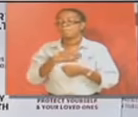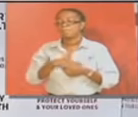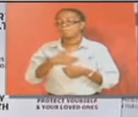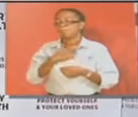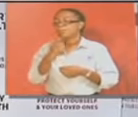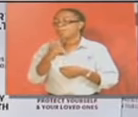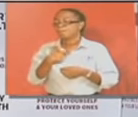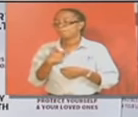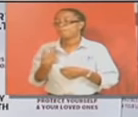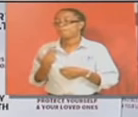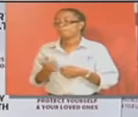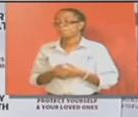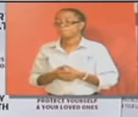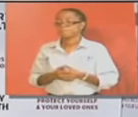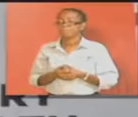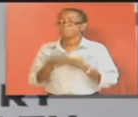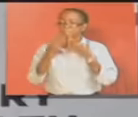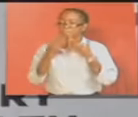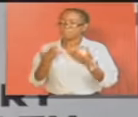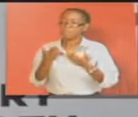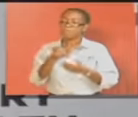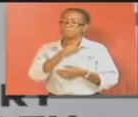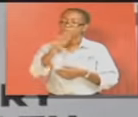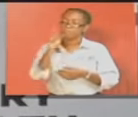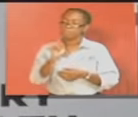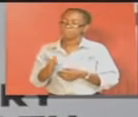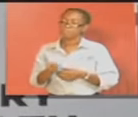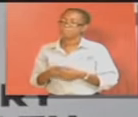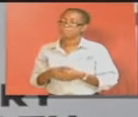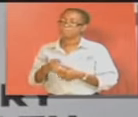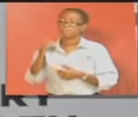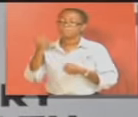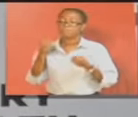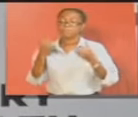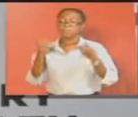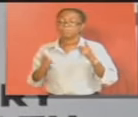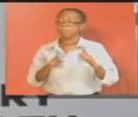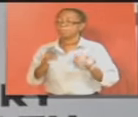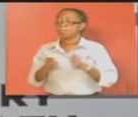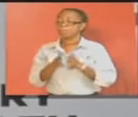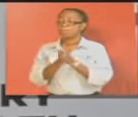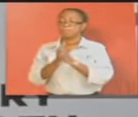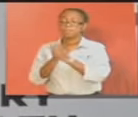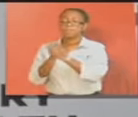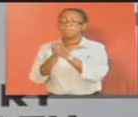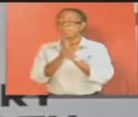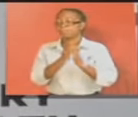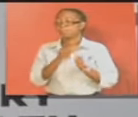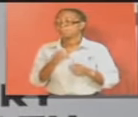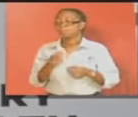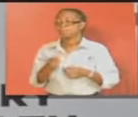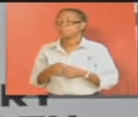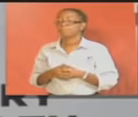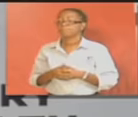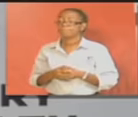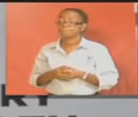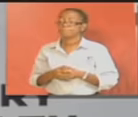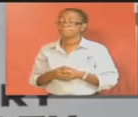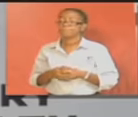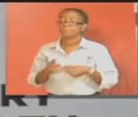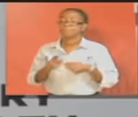Thank you very much for that question, which I know is very topical. Border control and the controlled entry